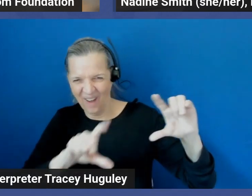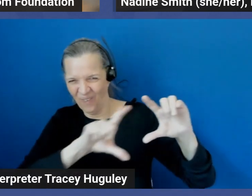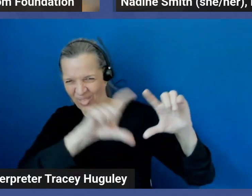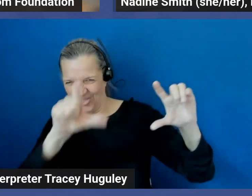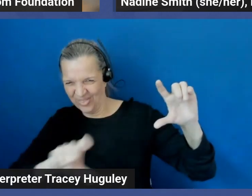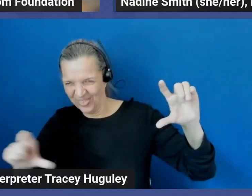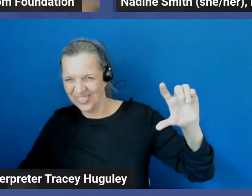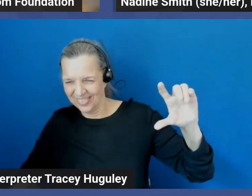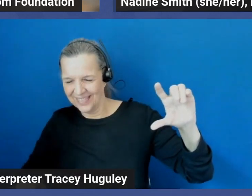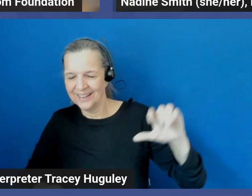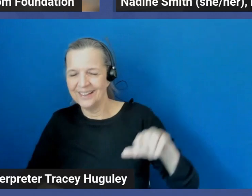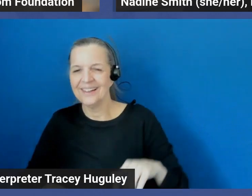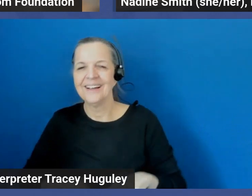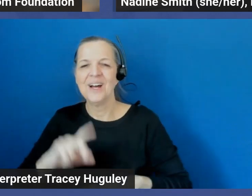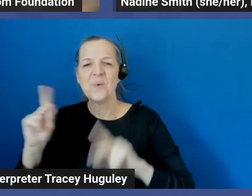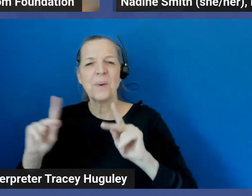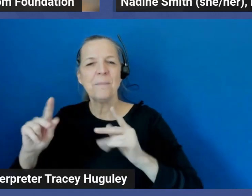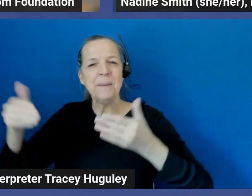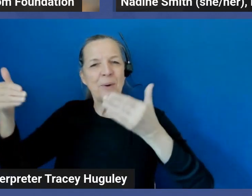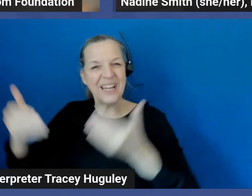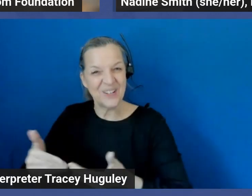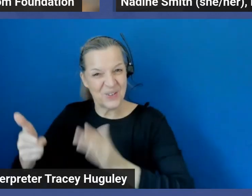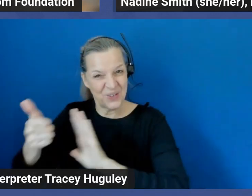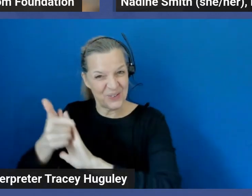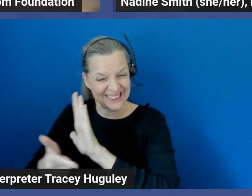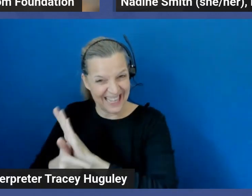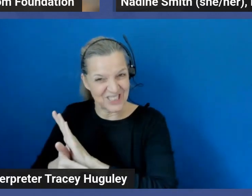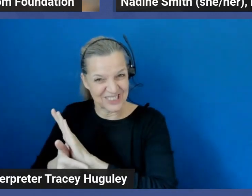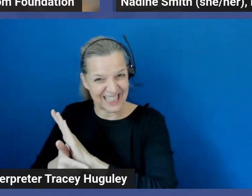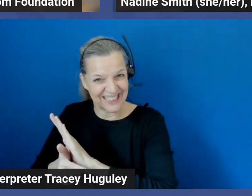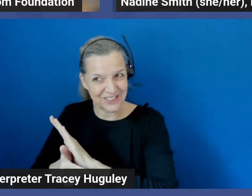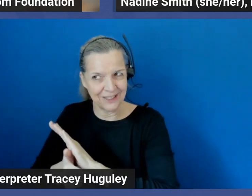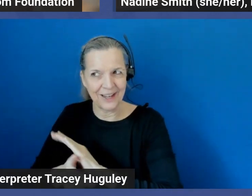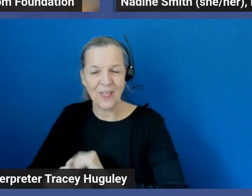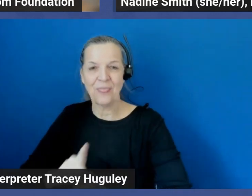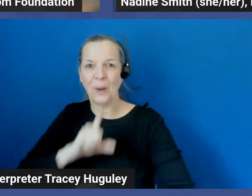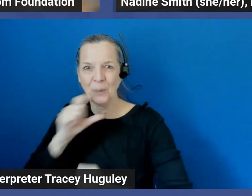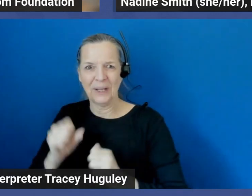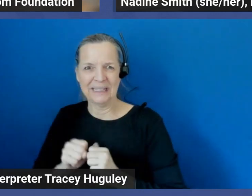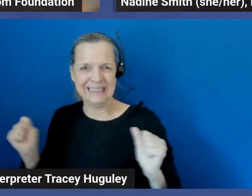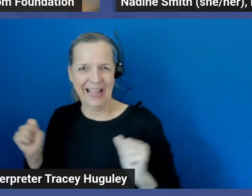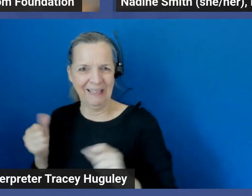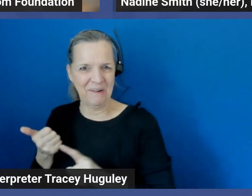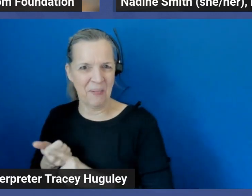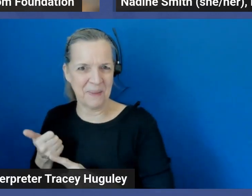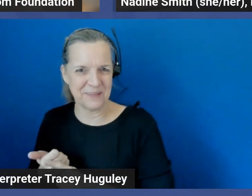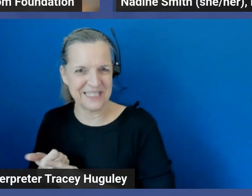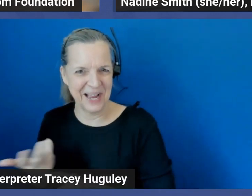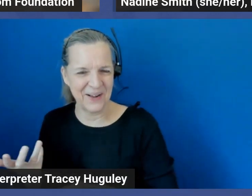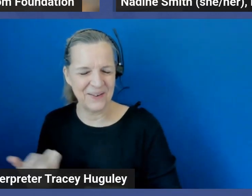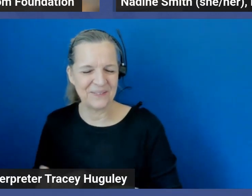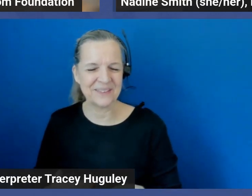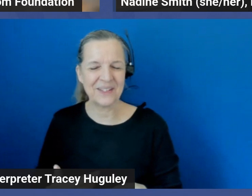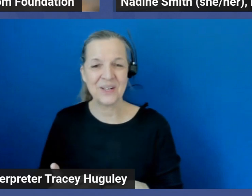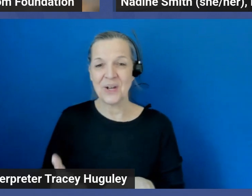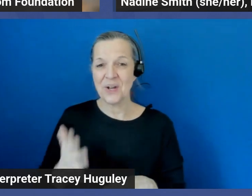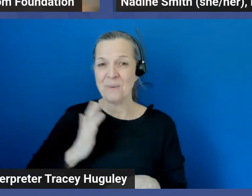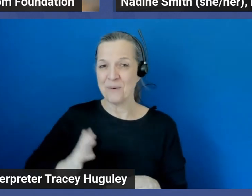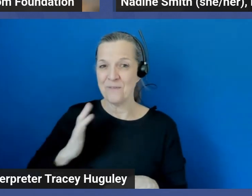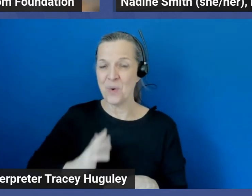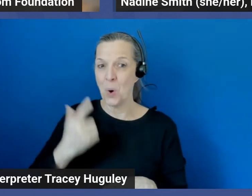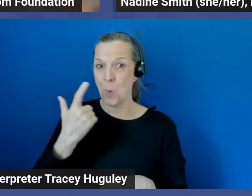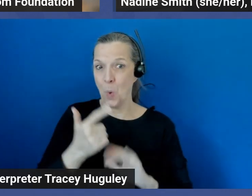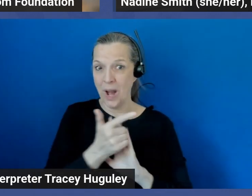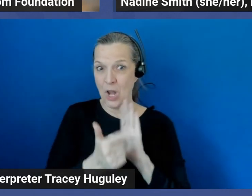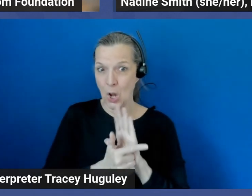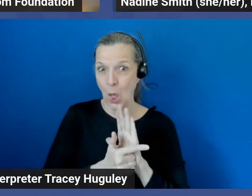like they're telling on themselves. Yes. Quite literally, years ago in Florida, there was a lawmaker who pushed a